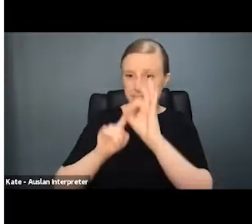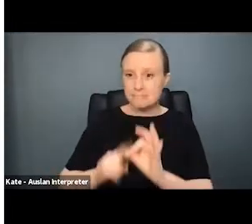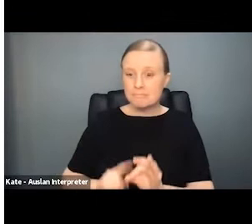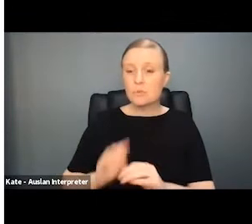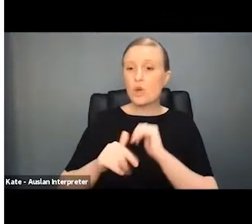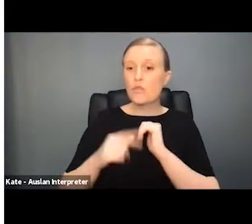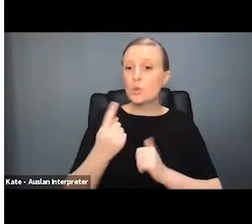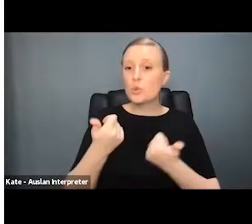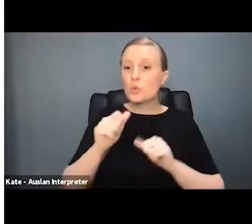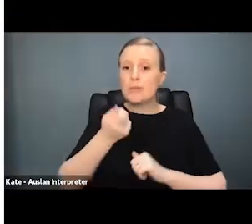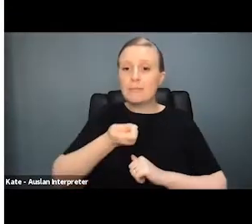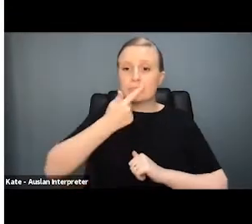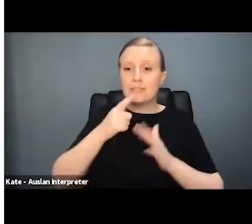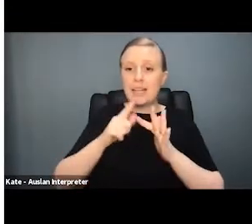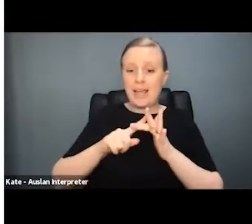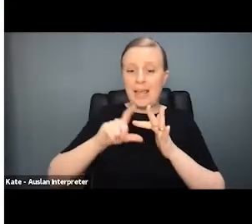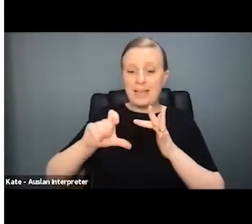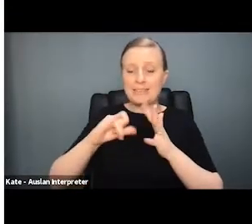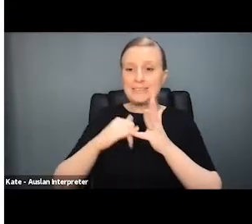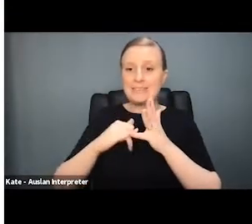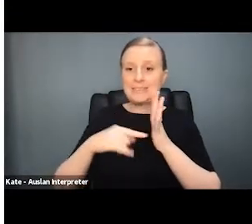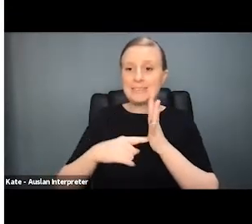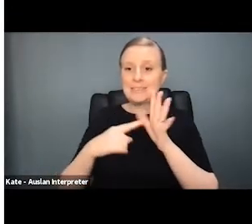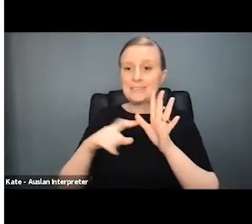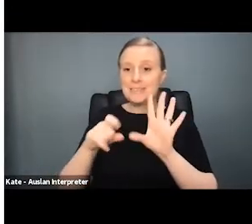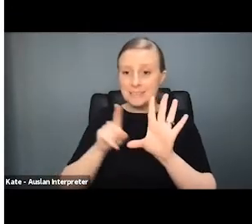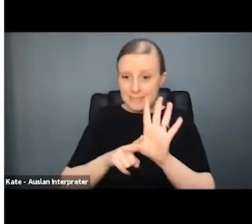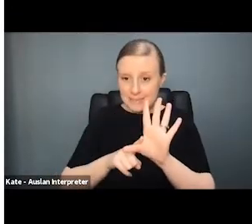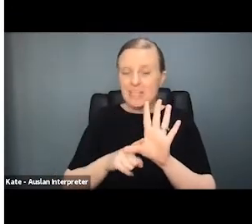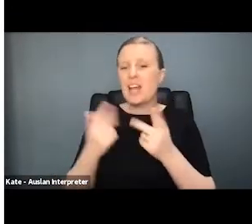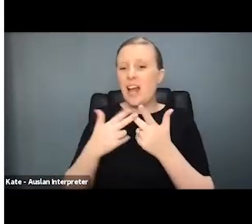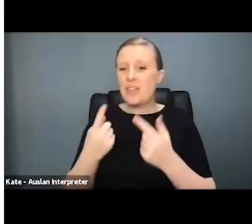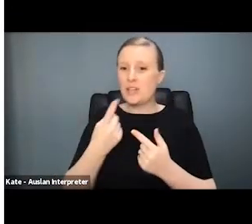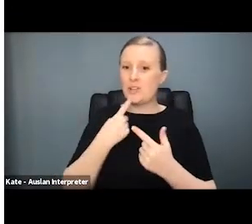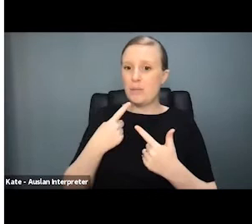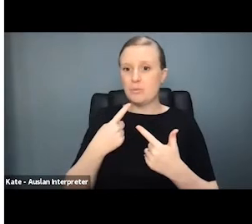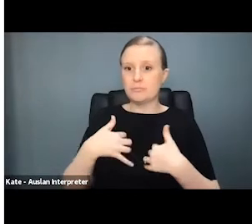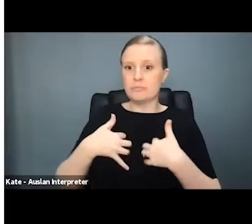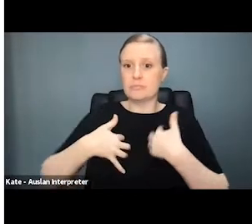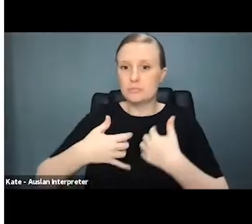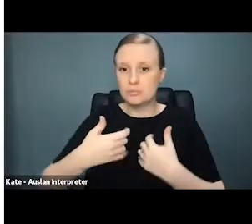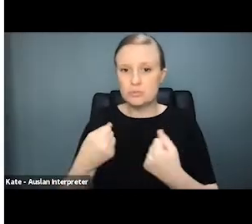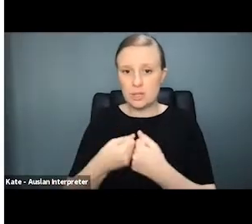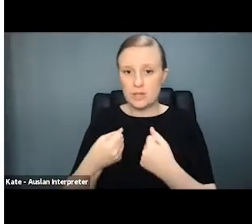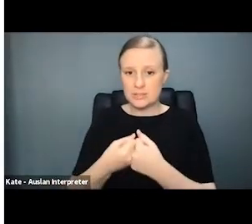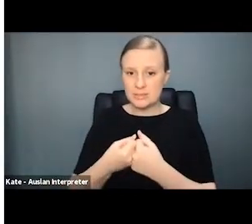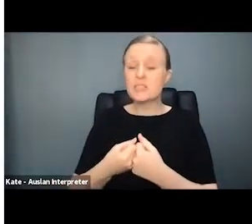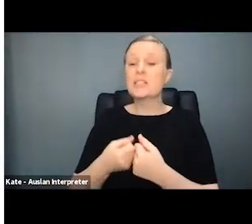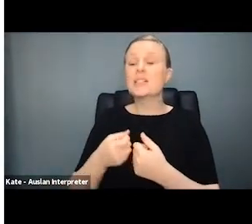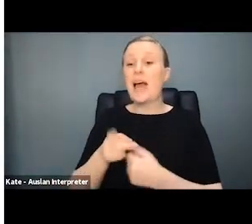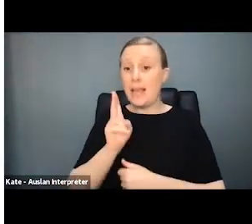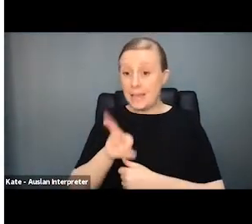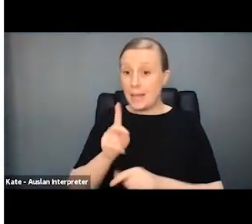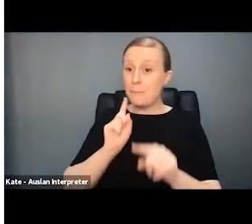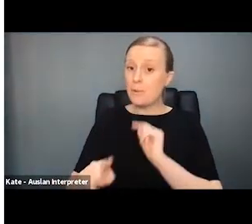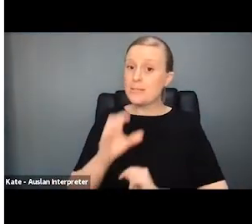stimulants. Again, about 2/3 male, but they're typically a younger kind of sample of people, so in their mid to early 20s, and